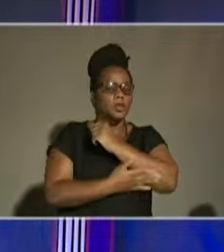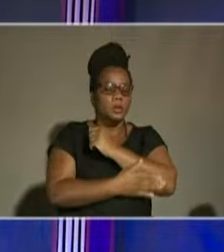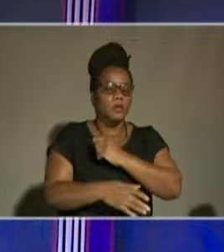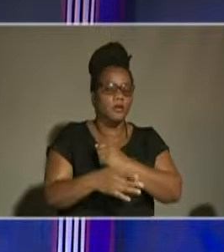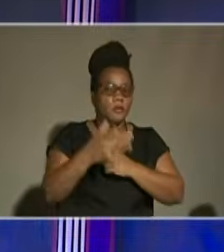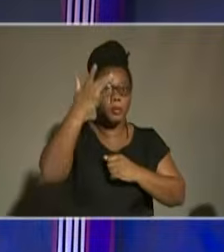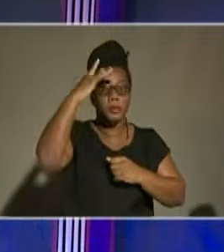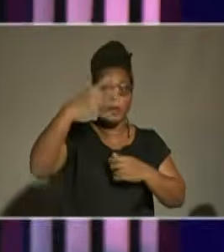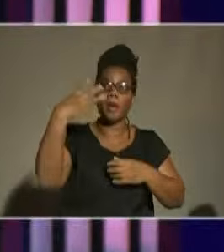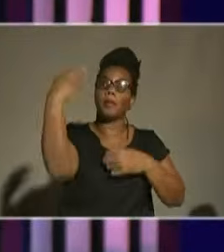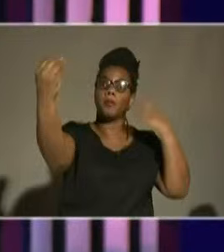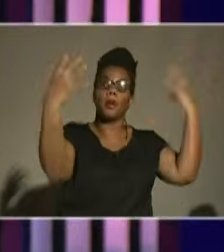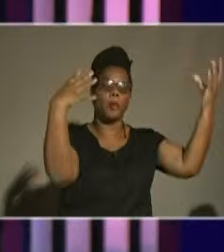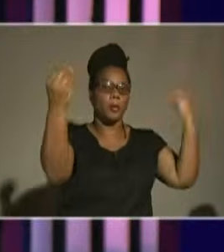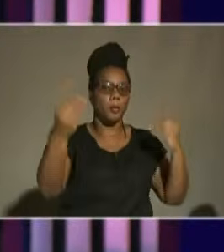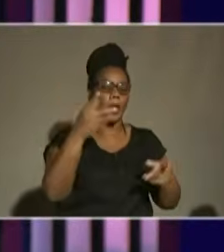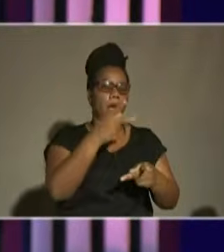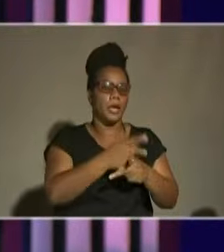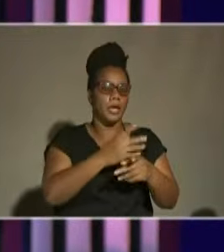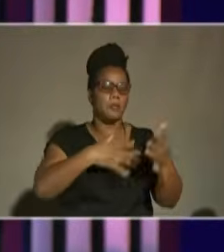keep the society intact.